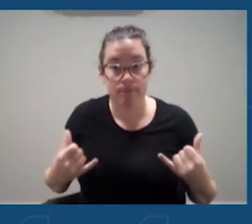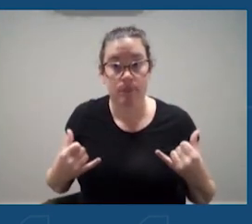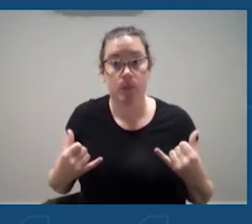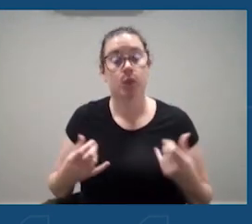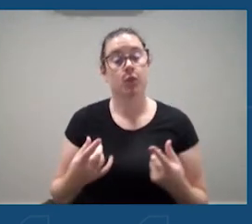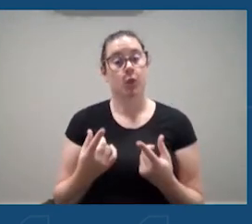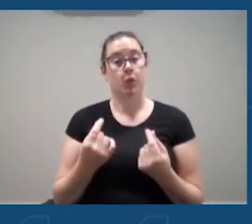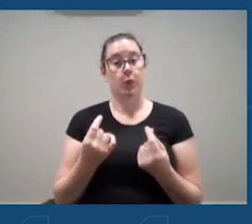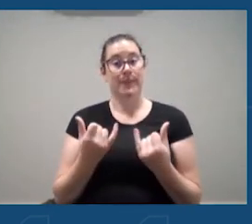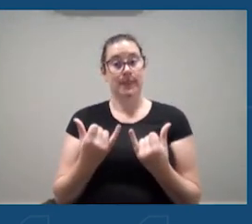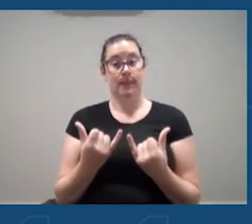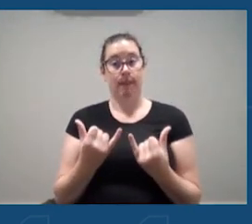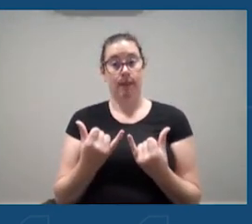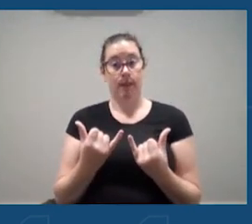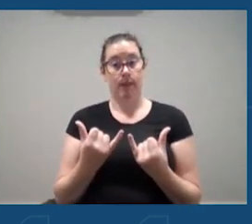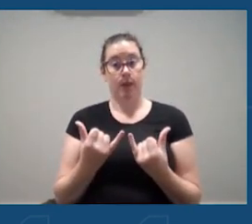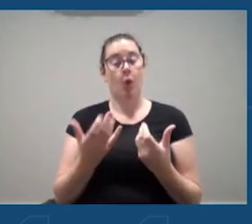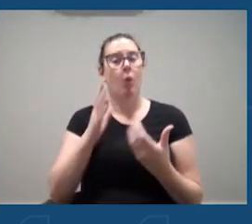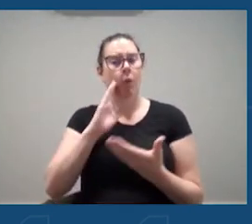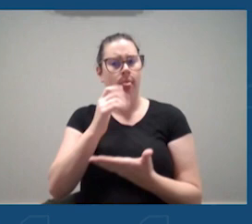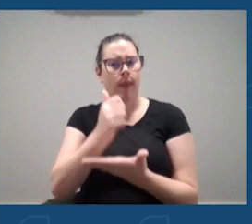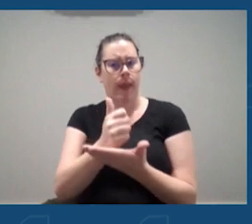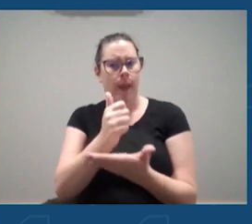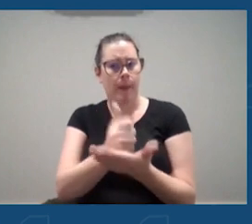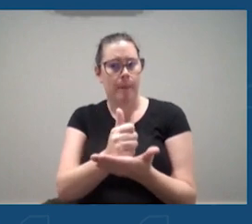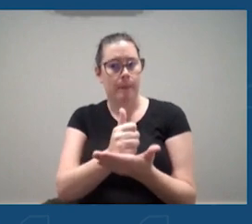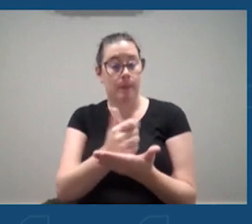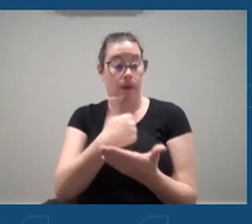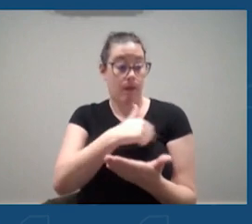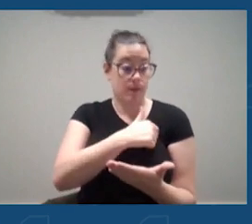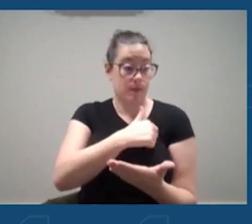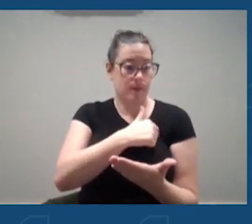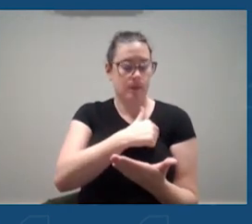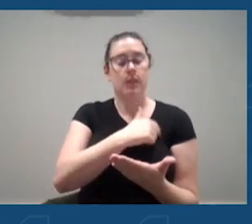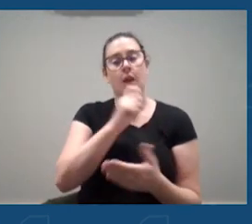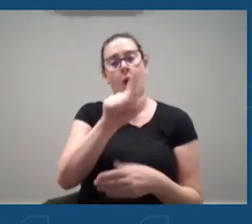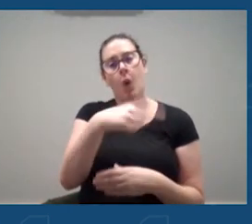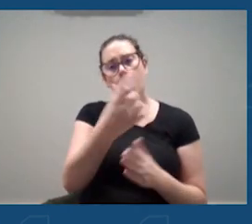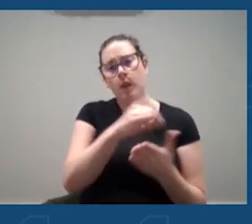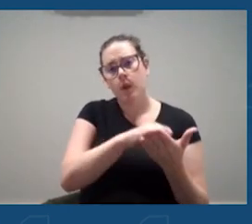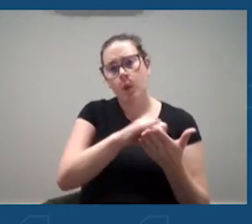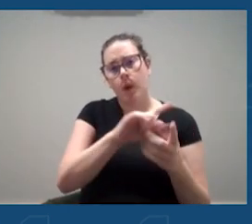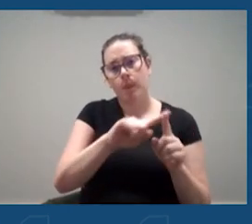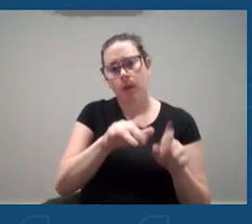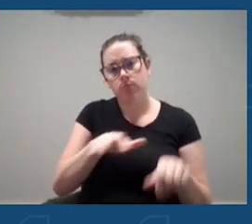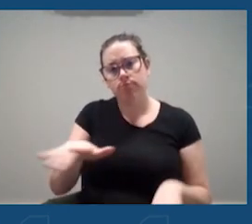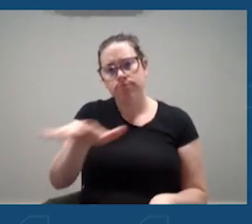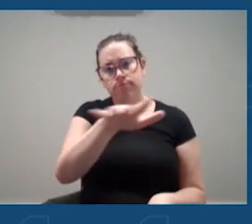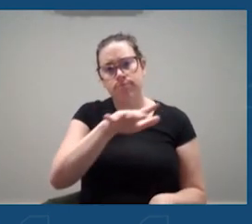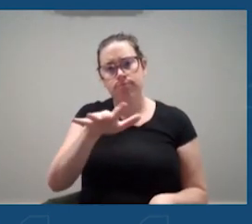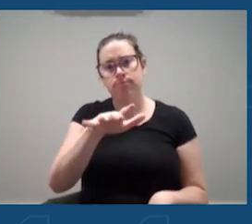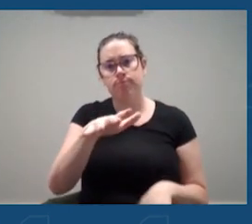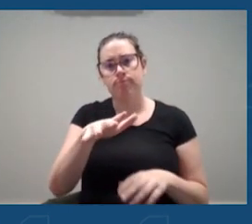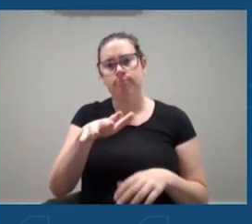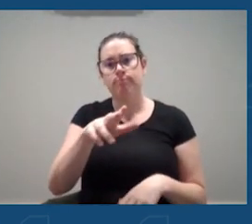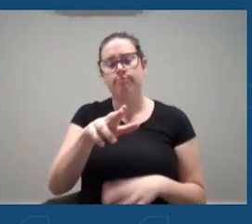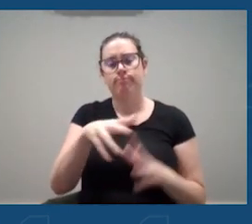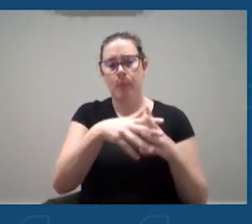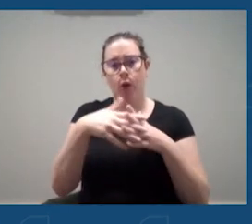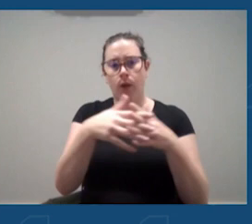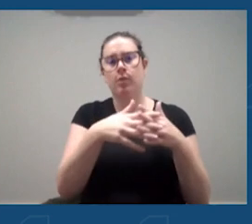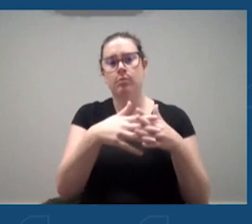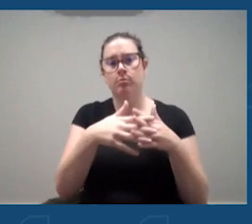today is going to help us and everyone else, not only in New York, but throughout the entire nation, recognize